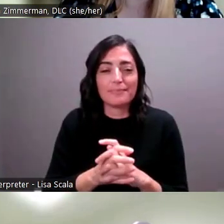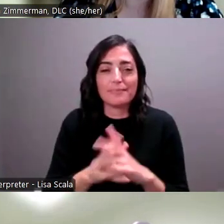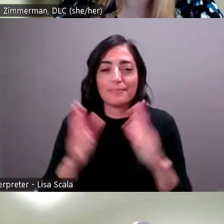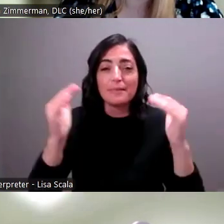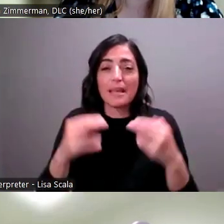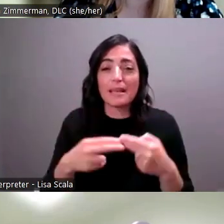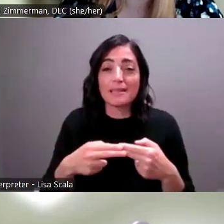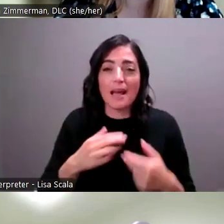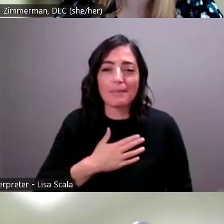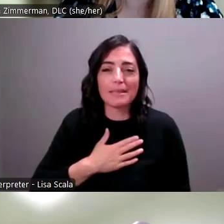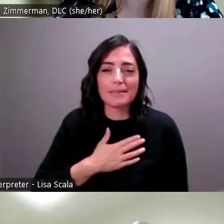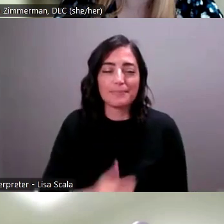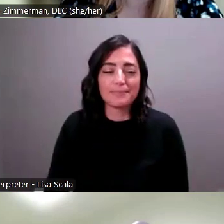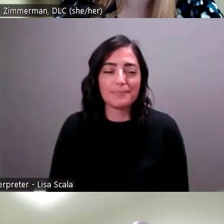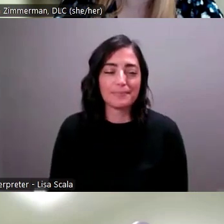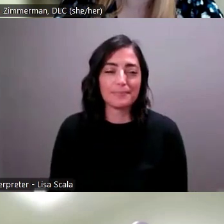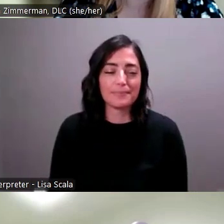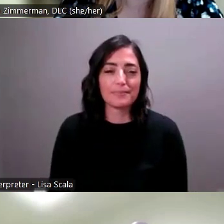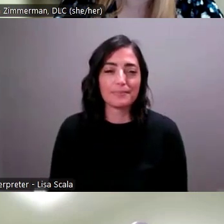slide, please.